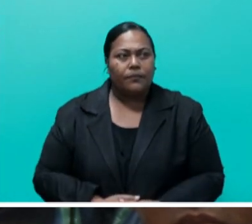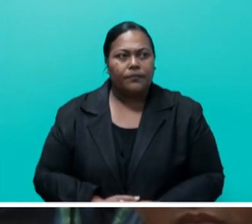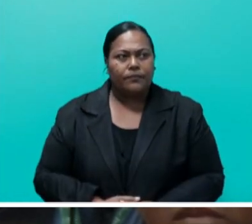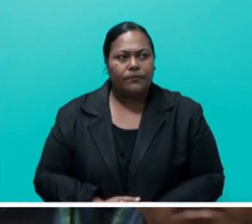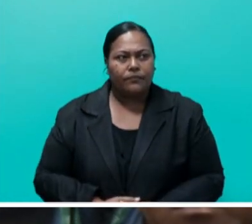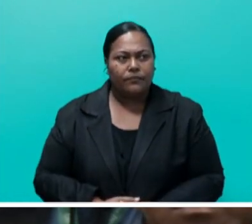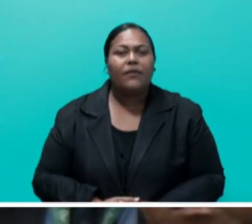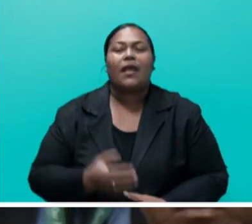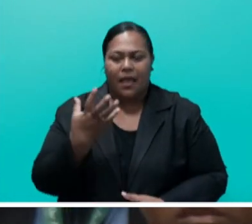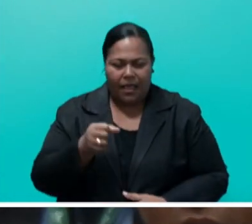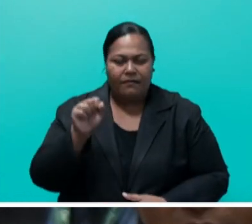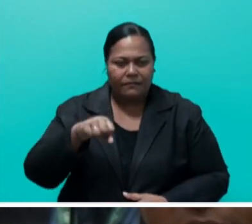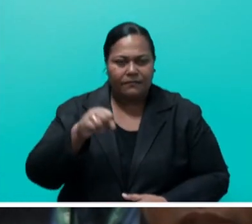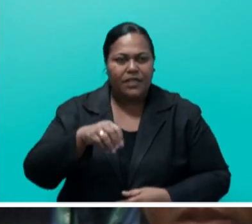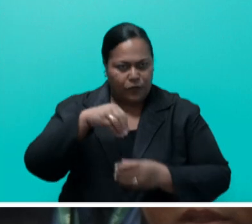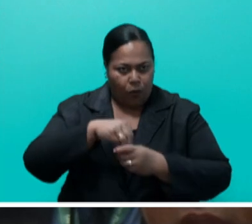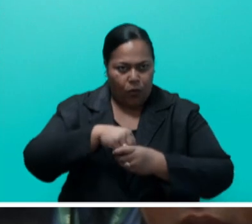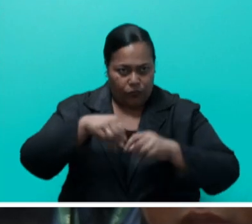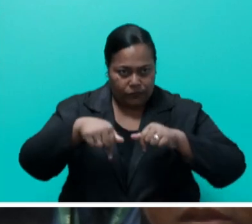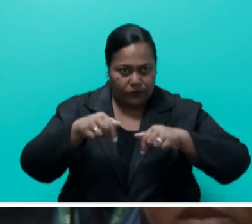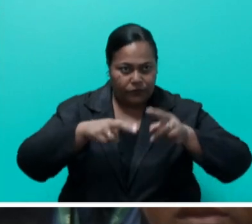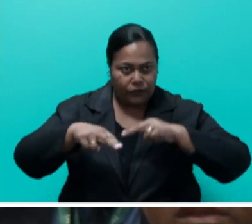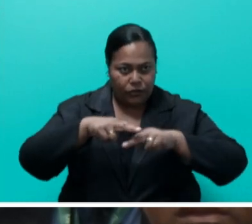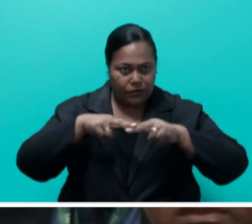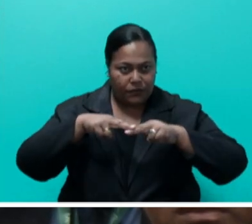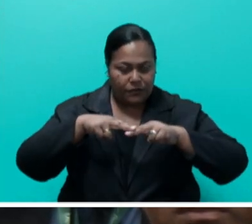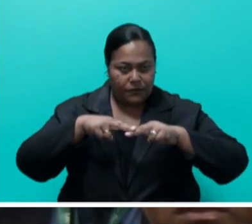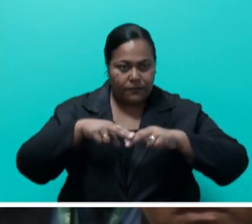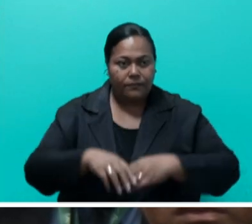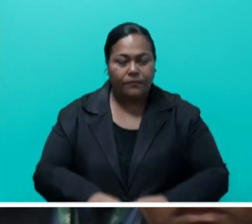who are involved in these